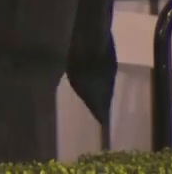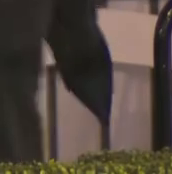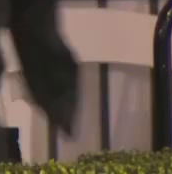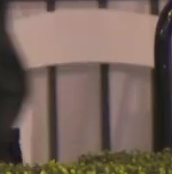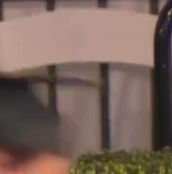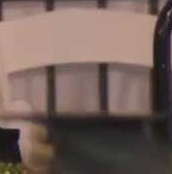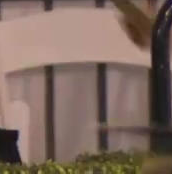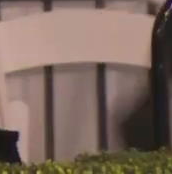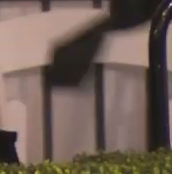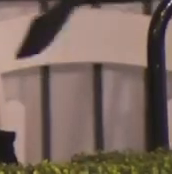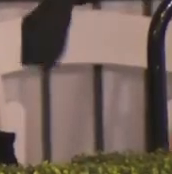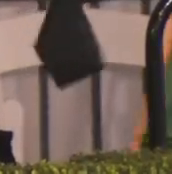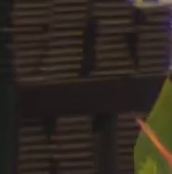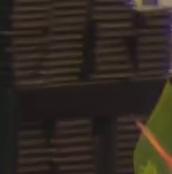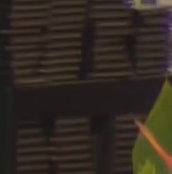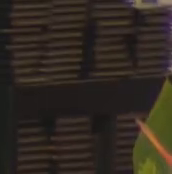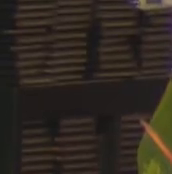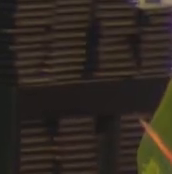Mares.